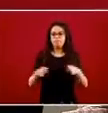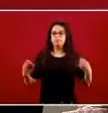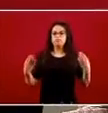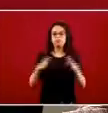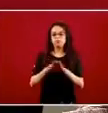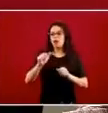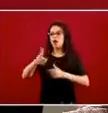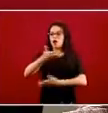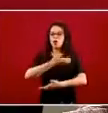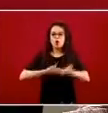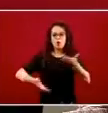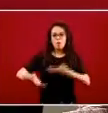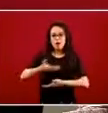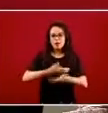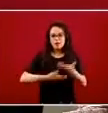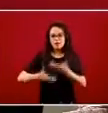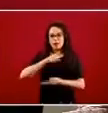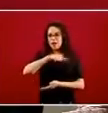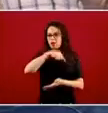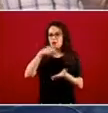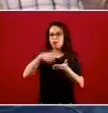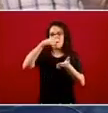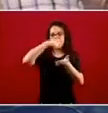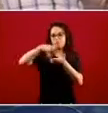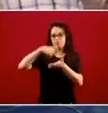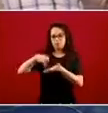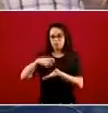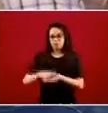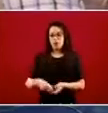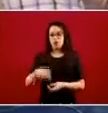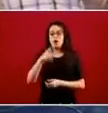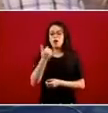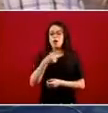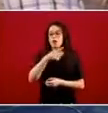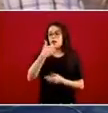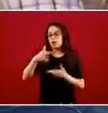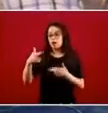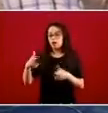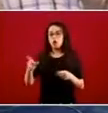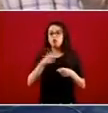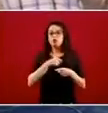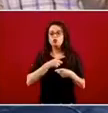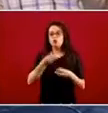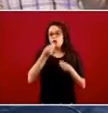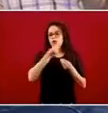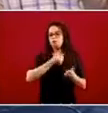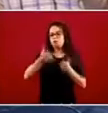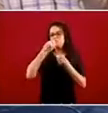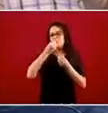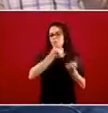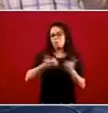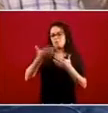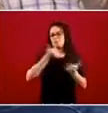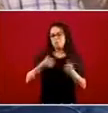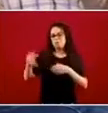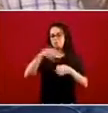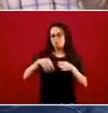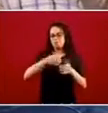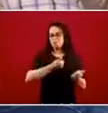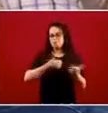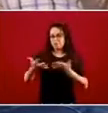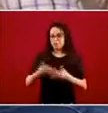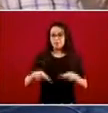Well, today we have seen the closure or the closing of supermarkets. Restaurants are only allowed to